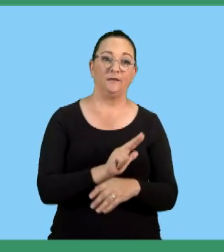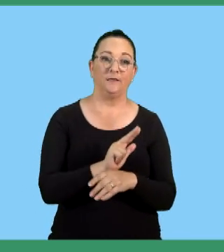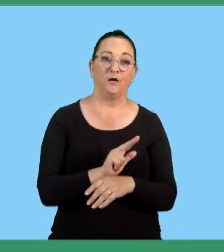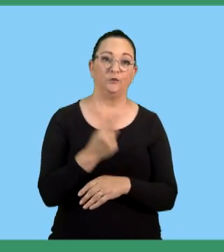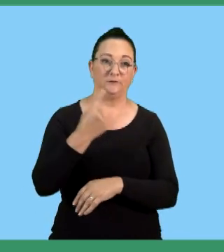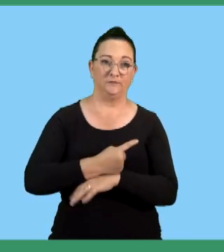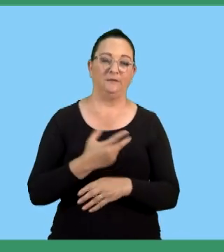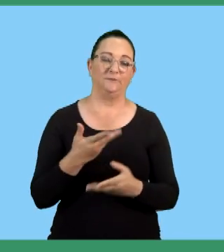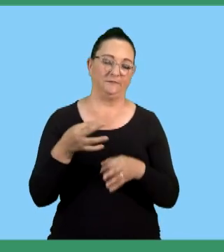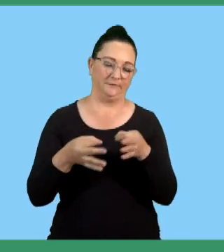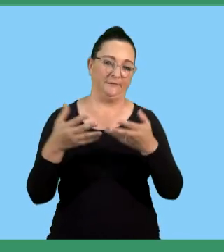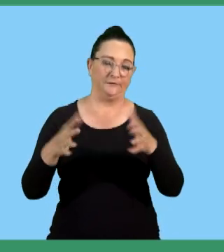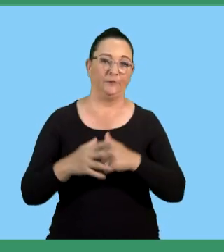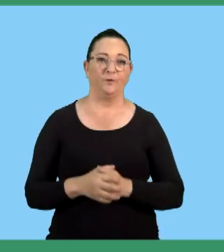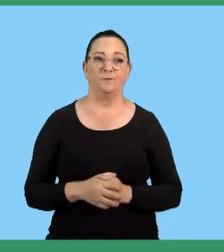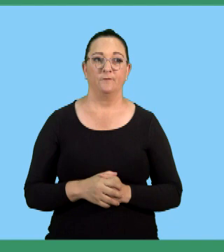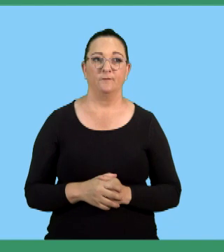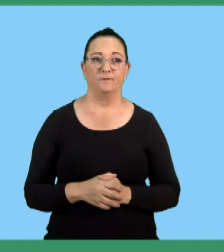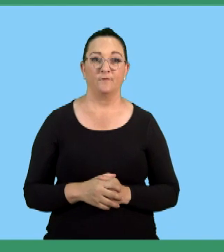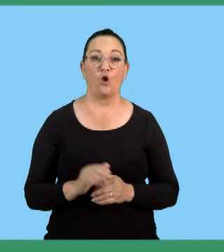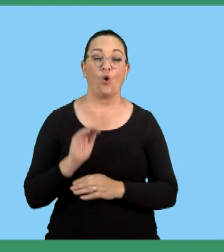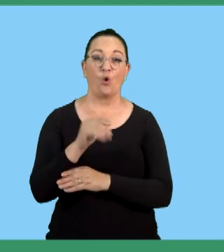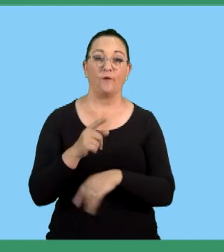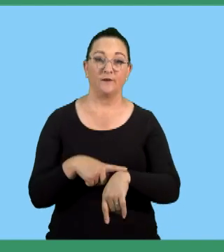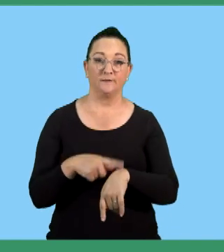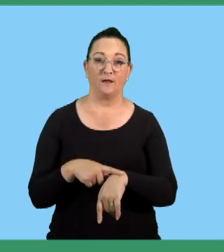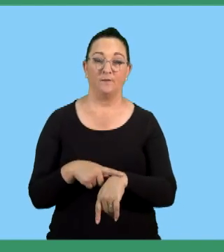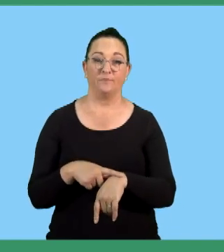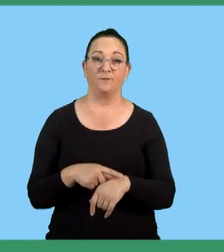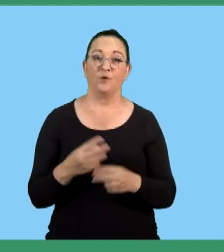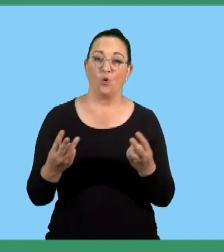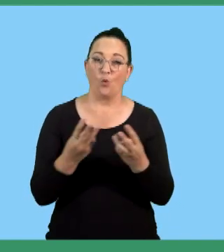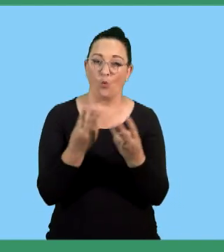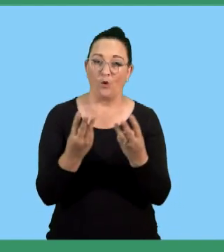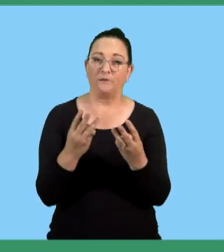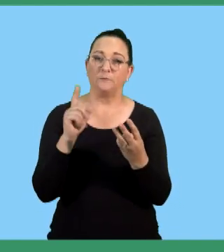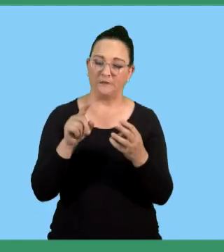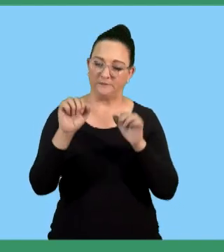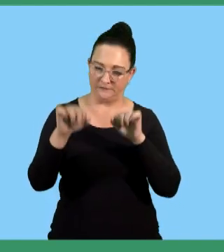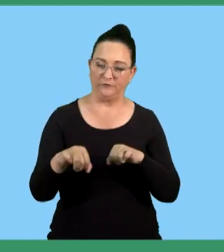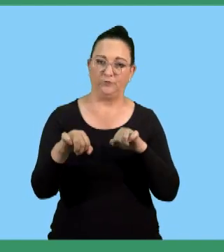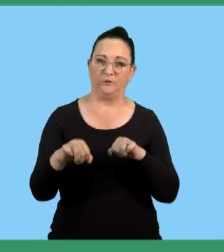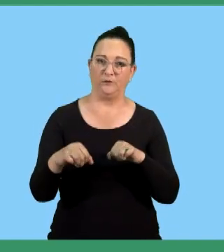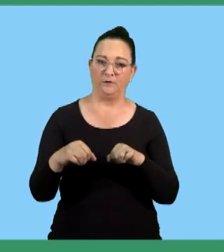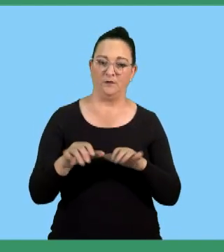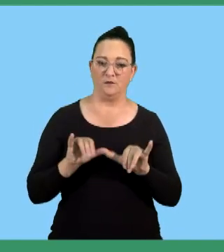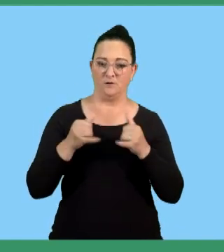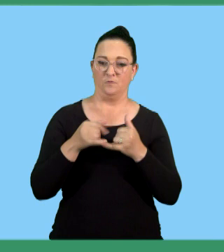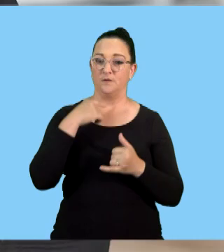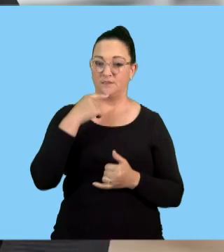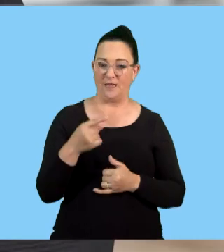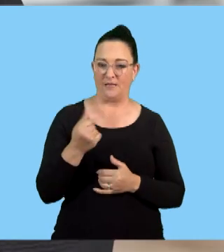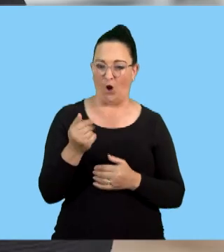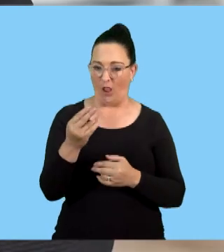just explained that as well. Then with regards to overtime, workers must agree to work overtime. The employer cannot tell you now in